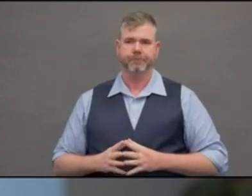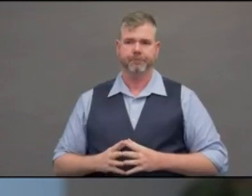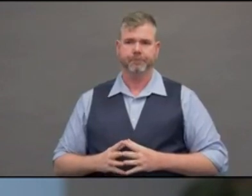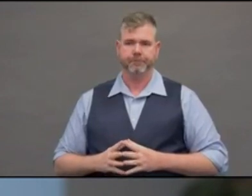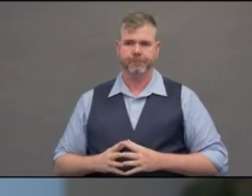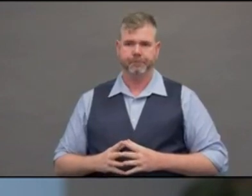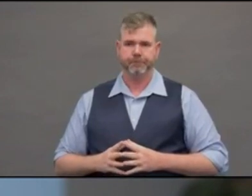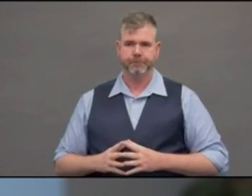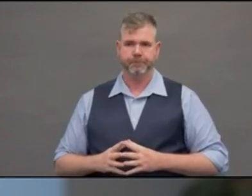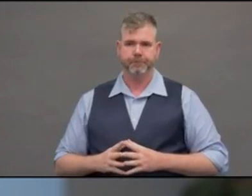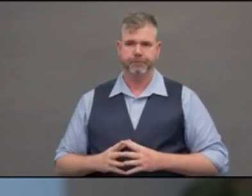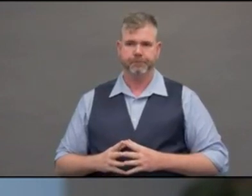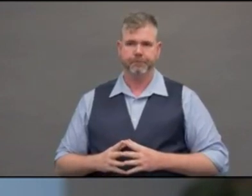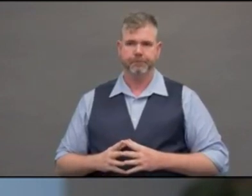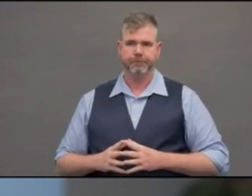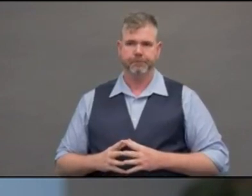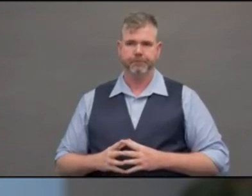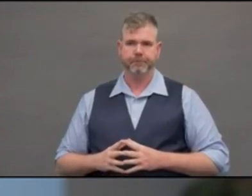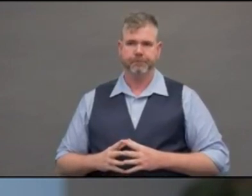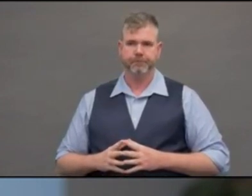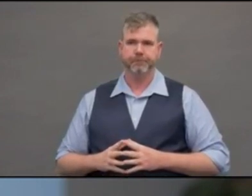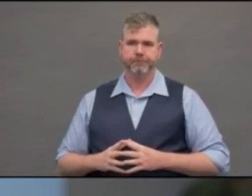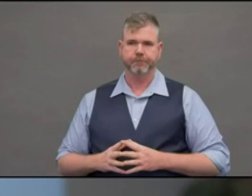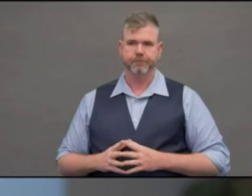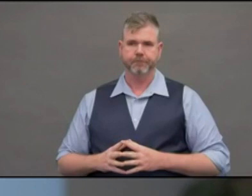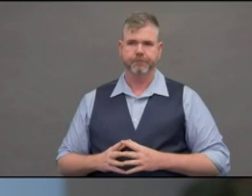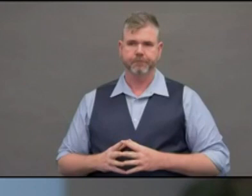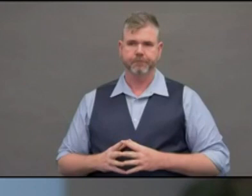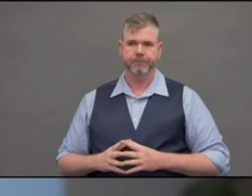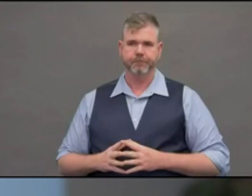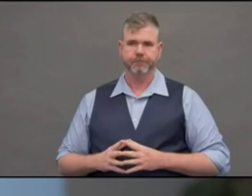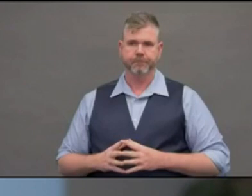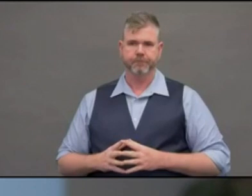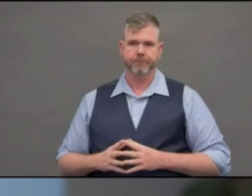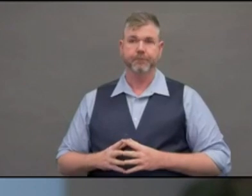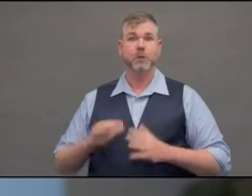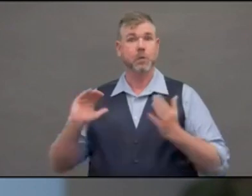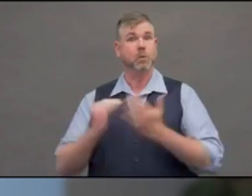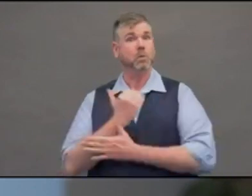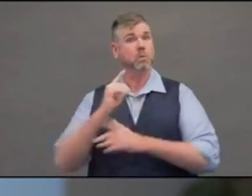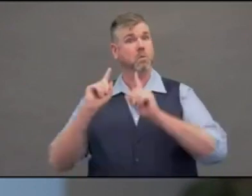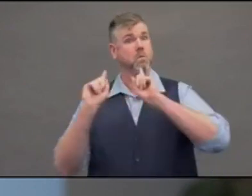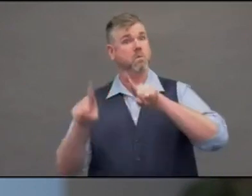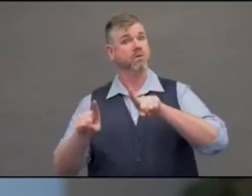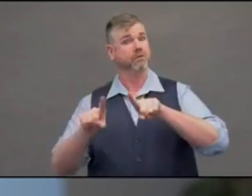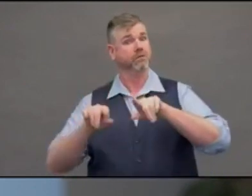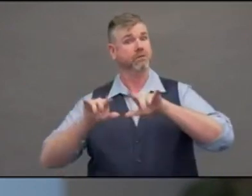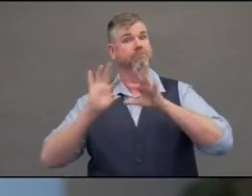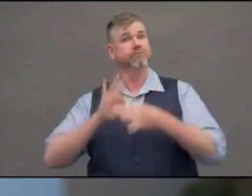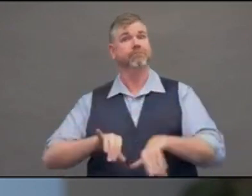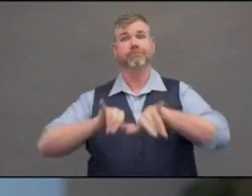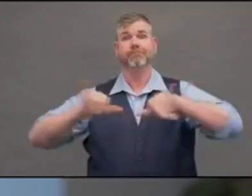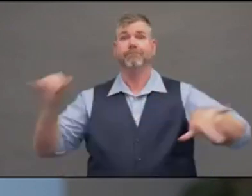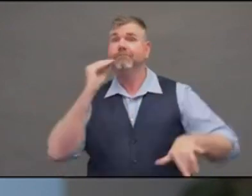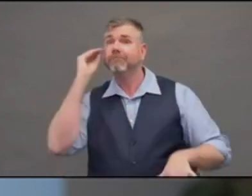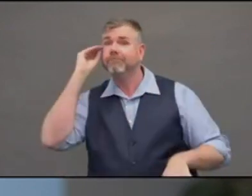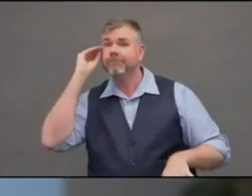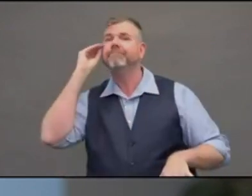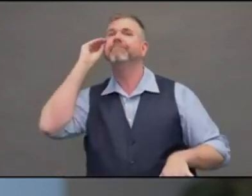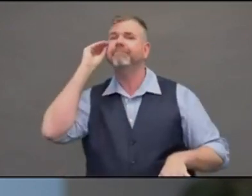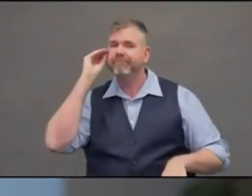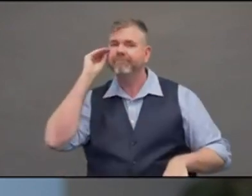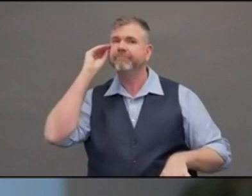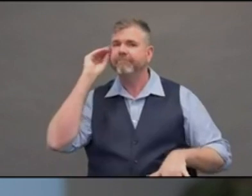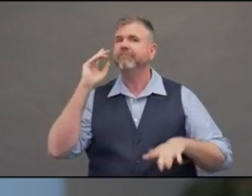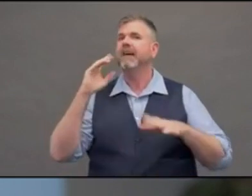about shelter-in-place, I think it answers a lot of the more detailed questions, which is that really as much as possible,